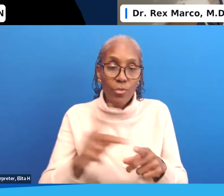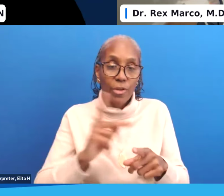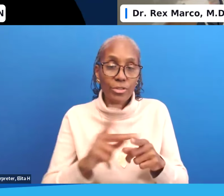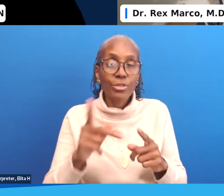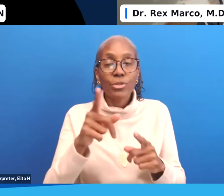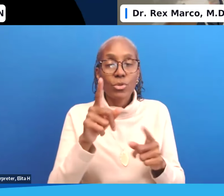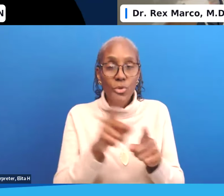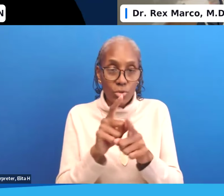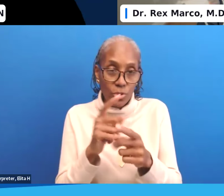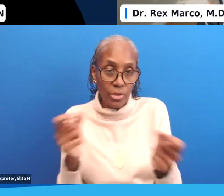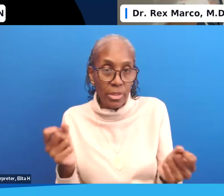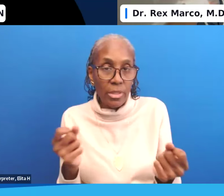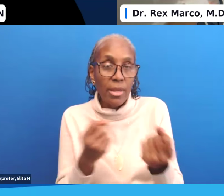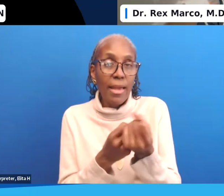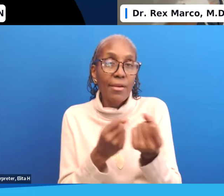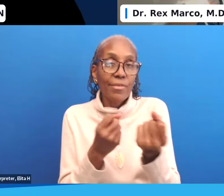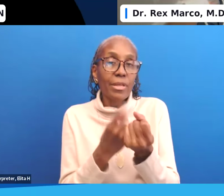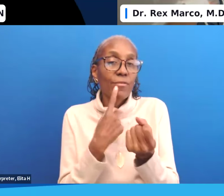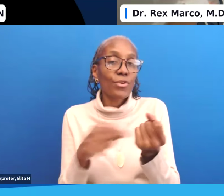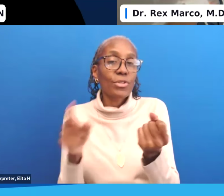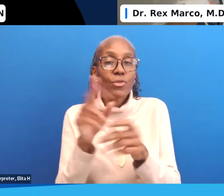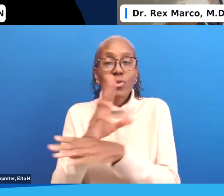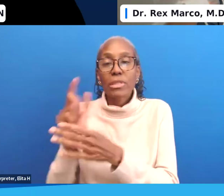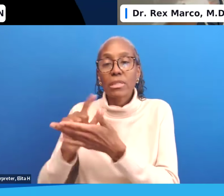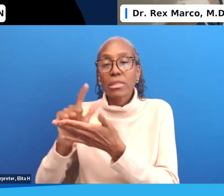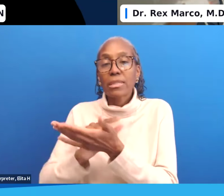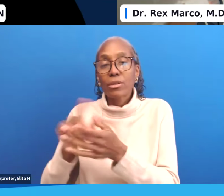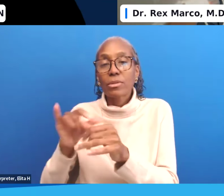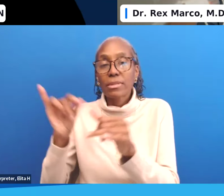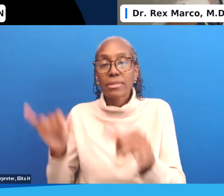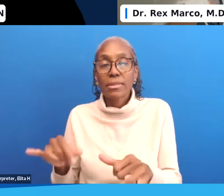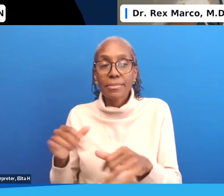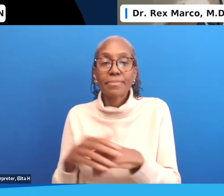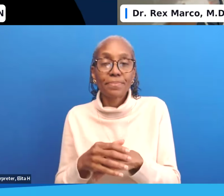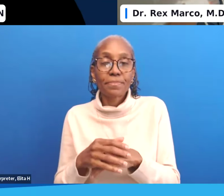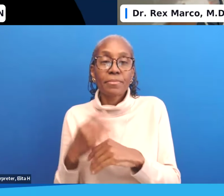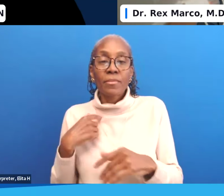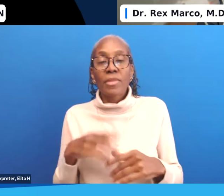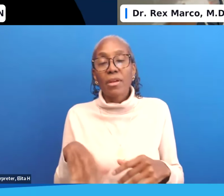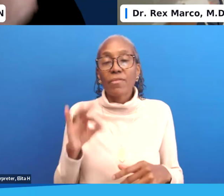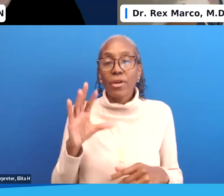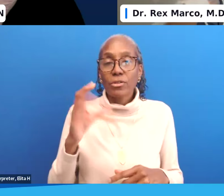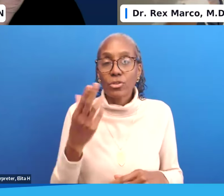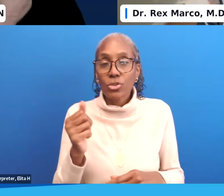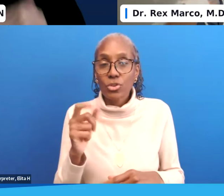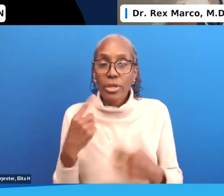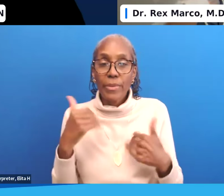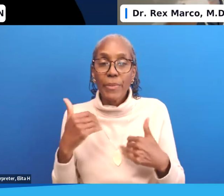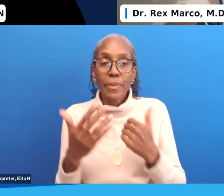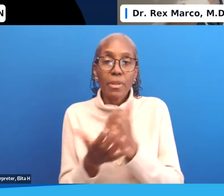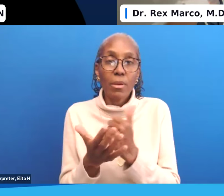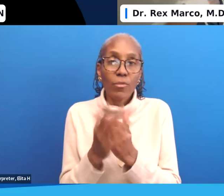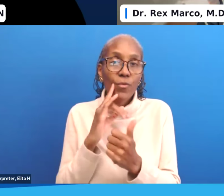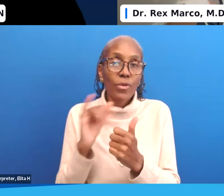also advocate for yourself through the legal system. And I found chat very helpful in